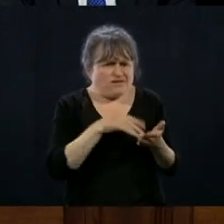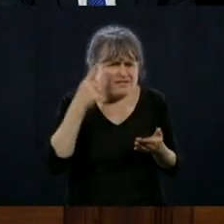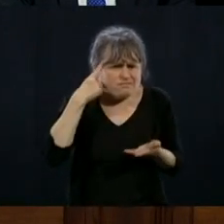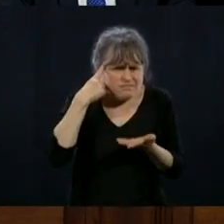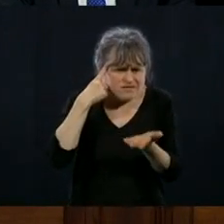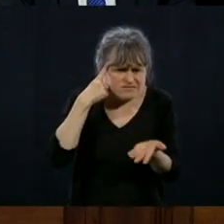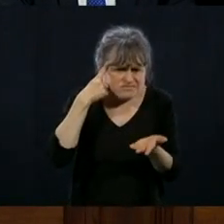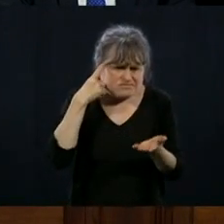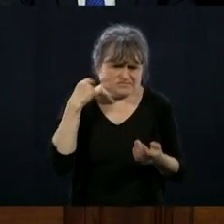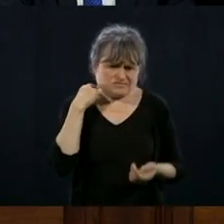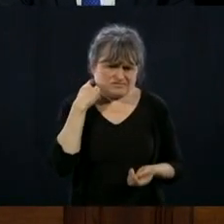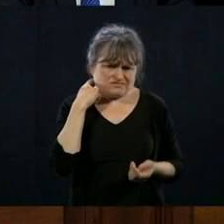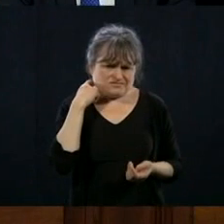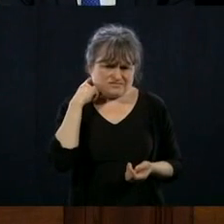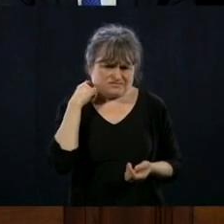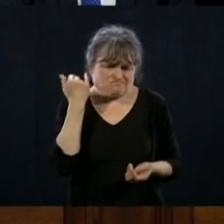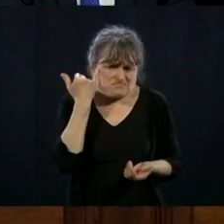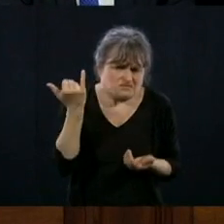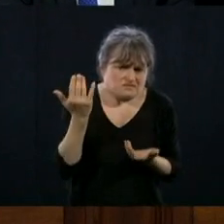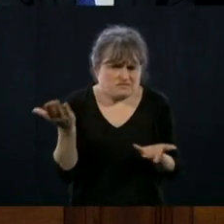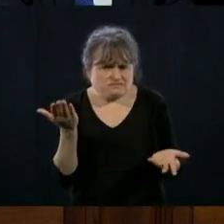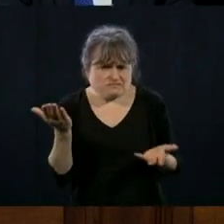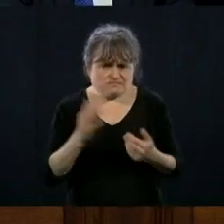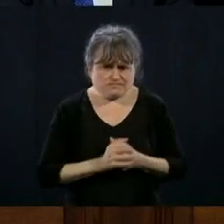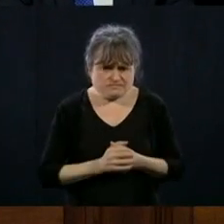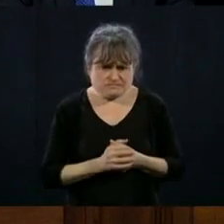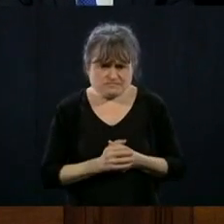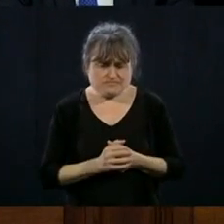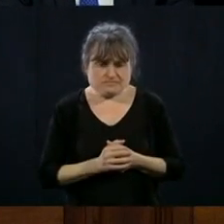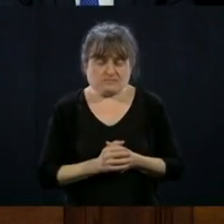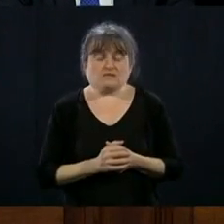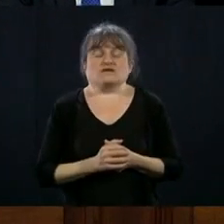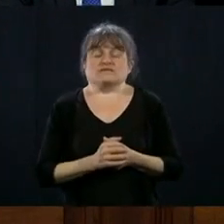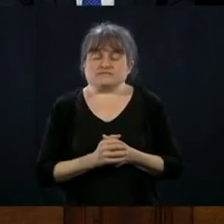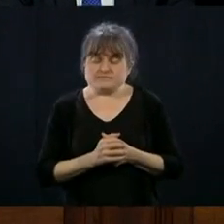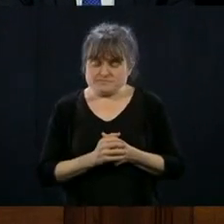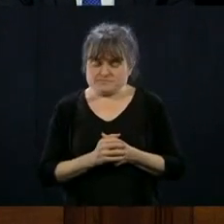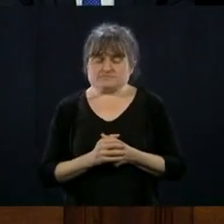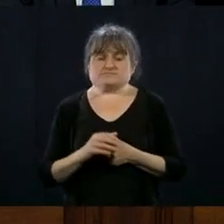hot zones who would go into cold zones? Is that being considered?